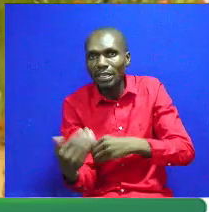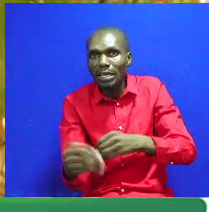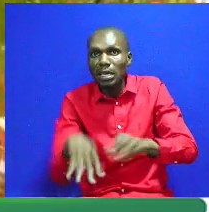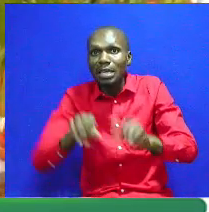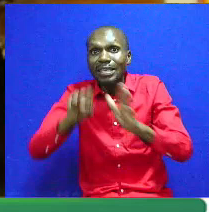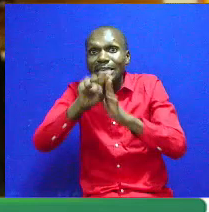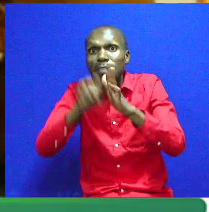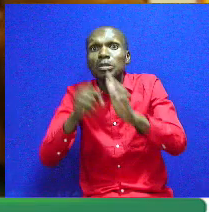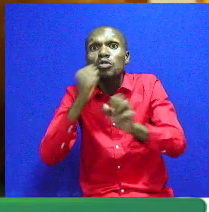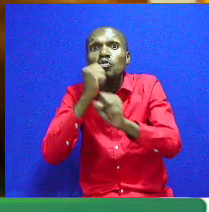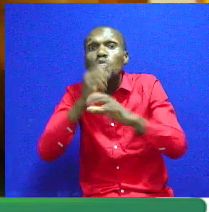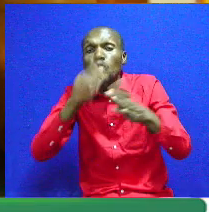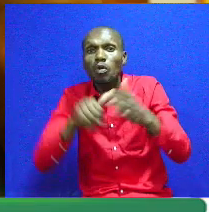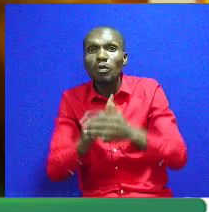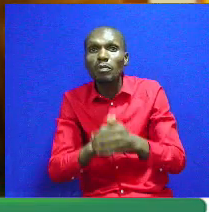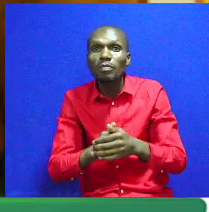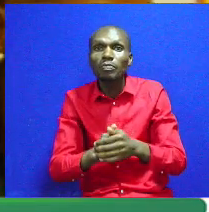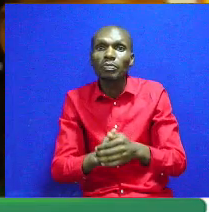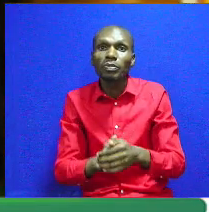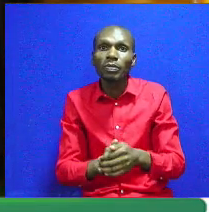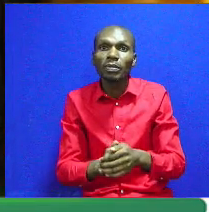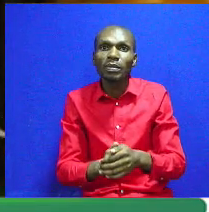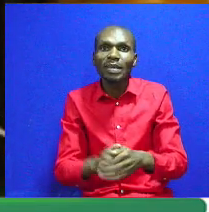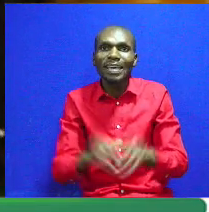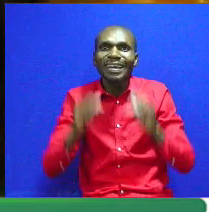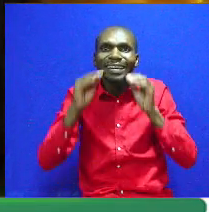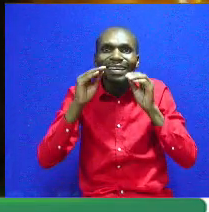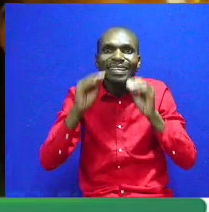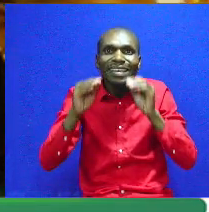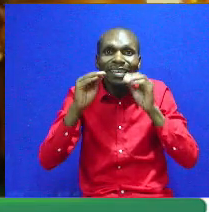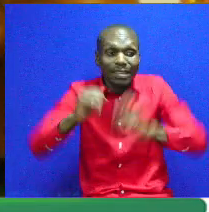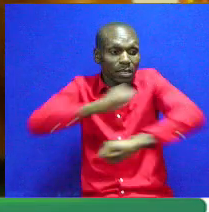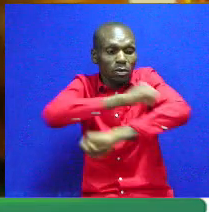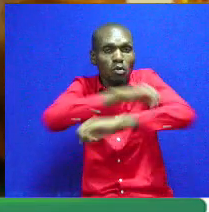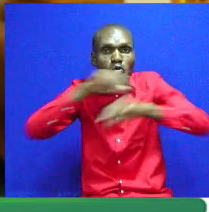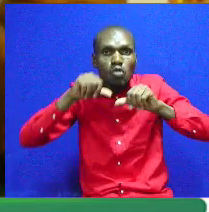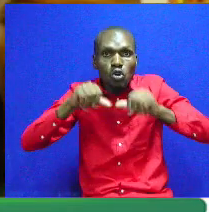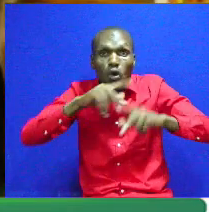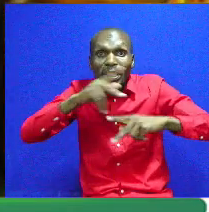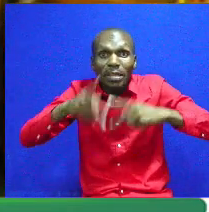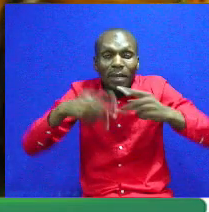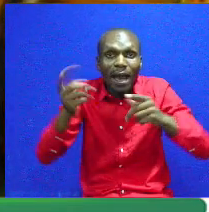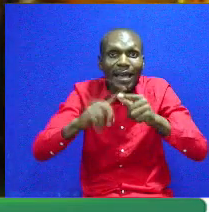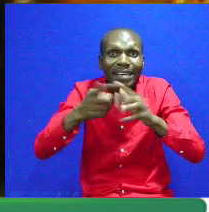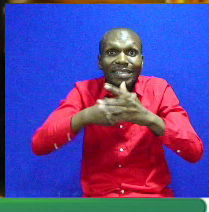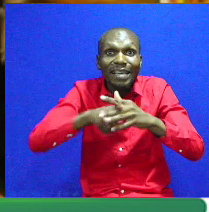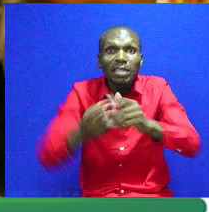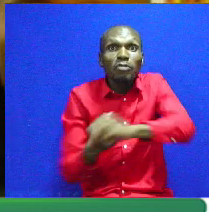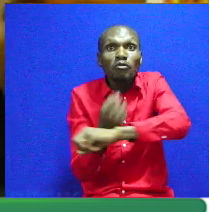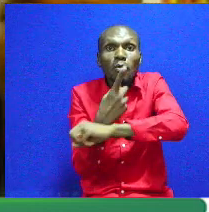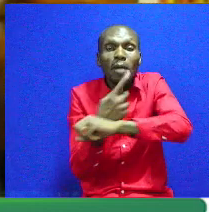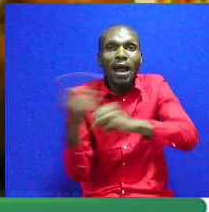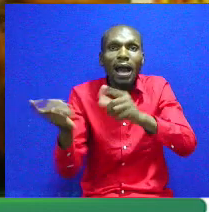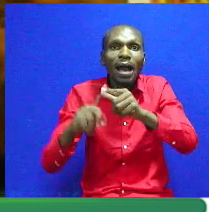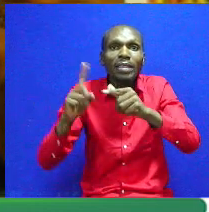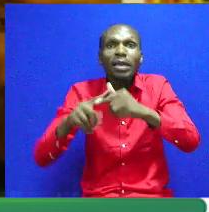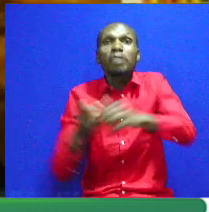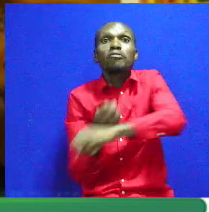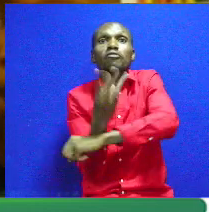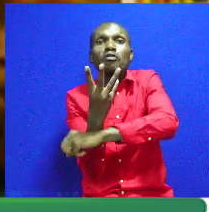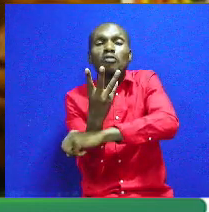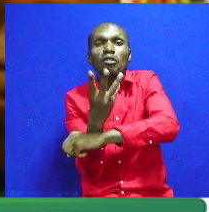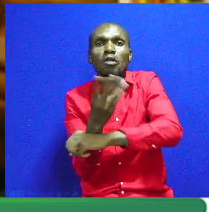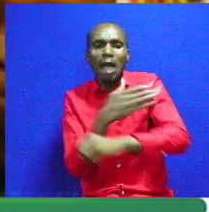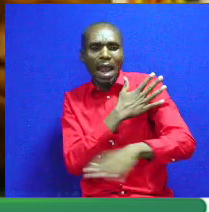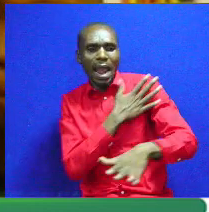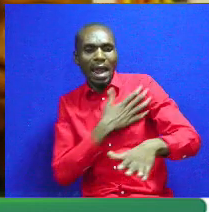chigokora. Say that career guidance in our school is a continuous process which begins in form 1 up to form 4.